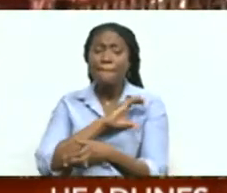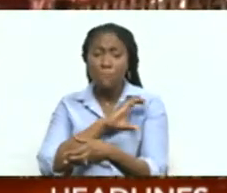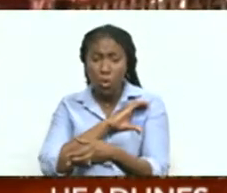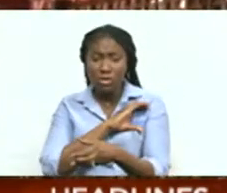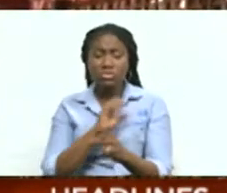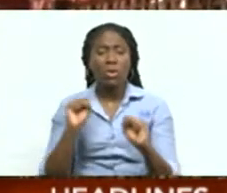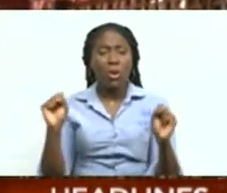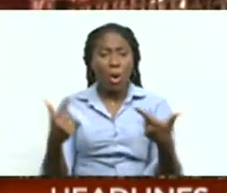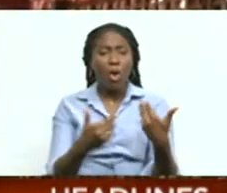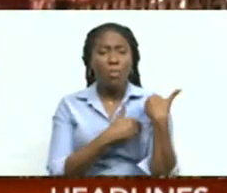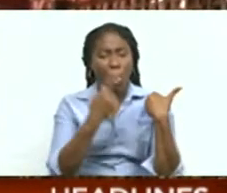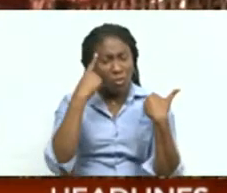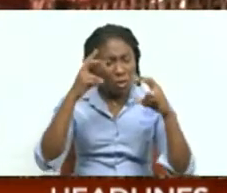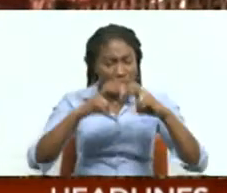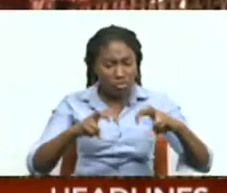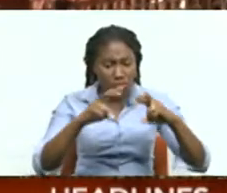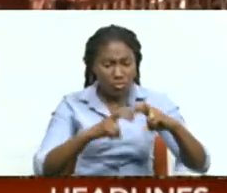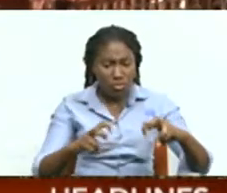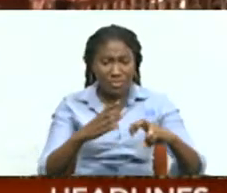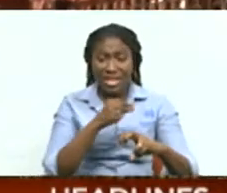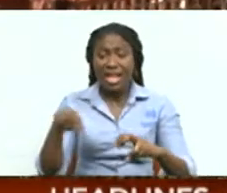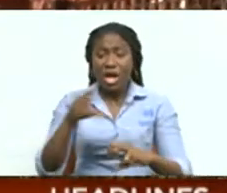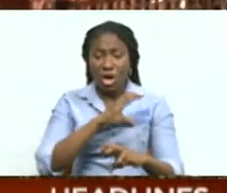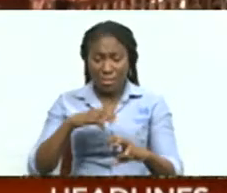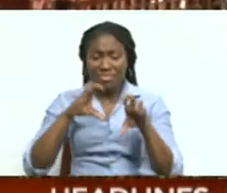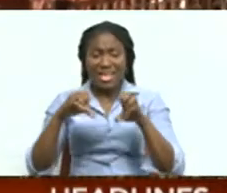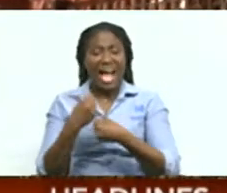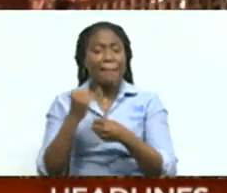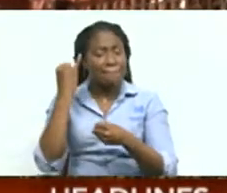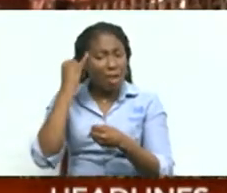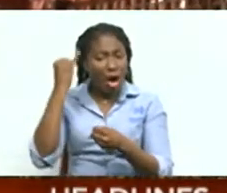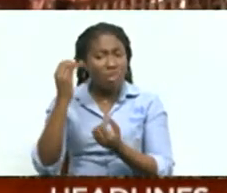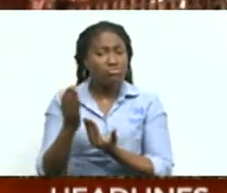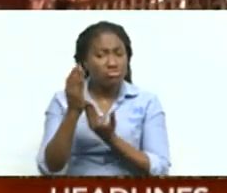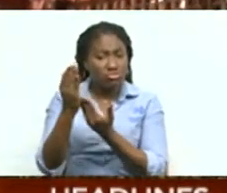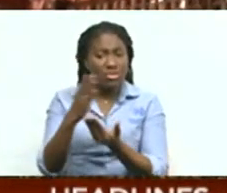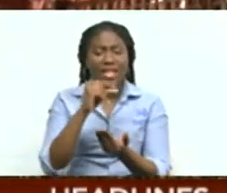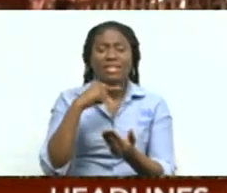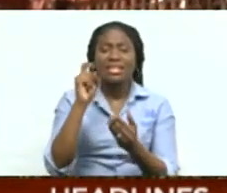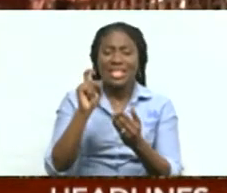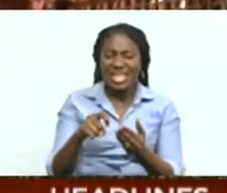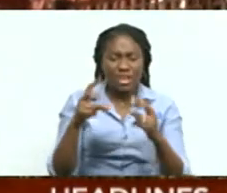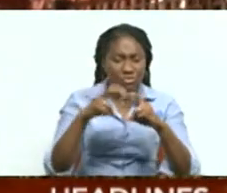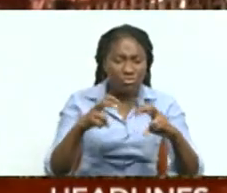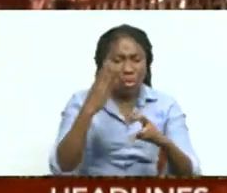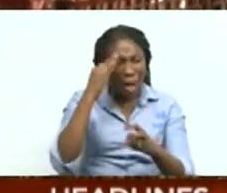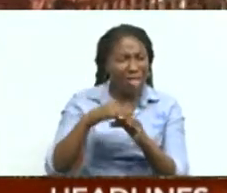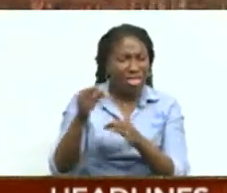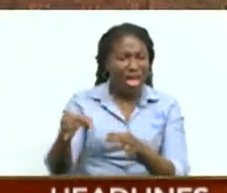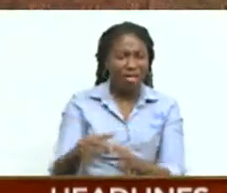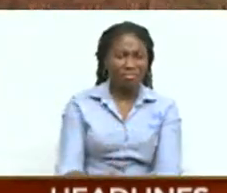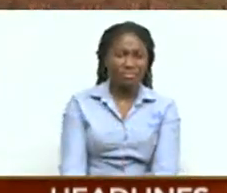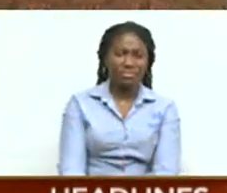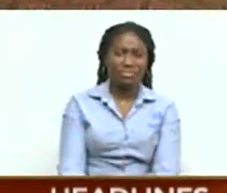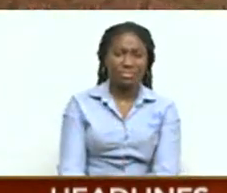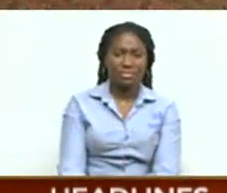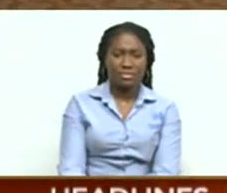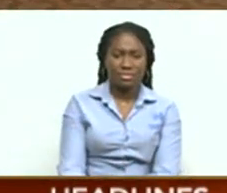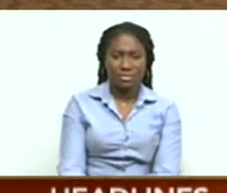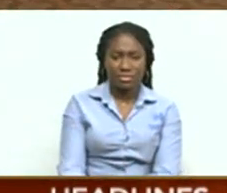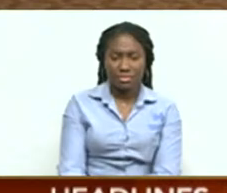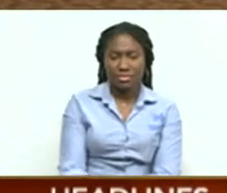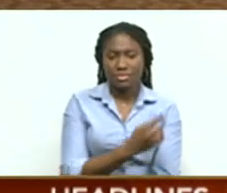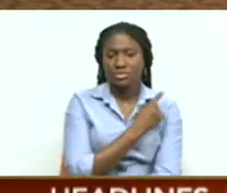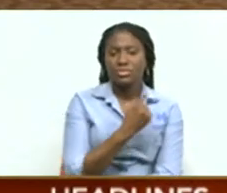With the JSC's ability to make recommendations, Lakshmidiyal said they need to look into the delays. That's because the conversion